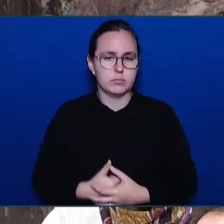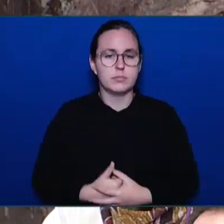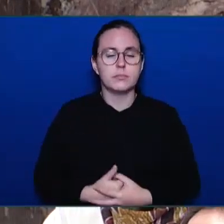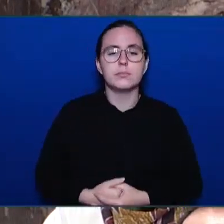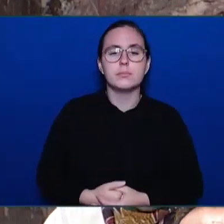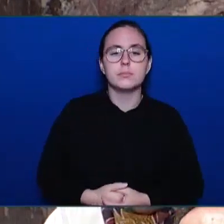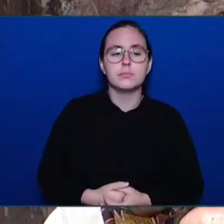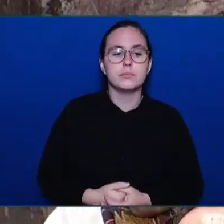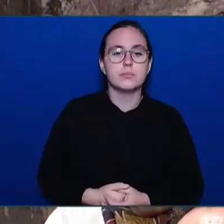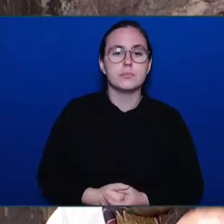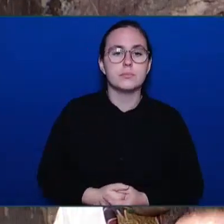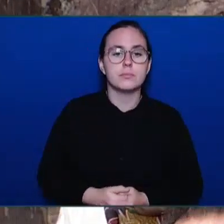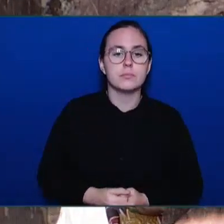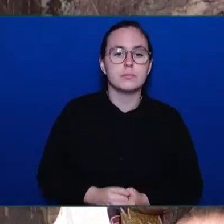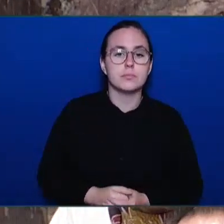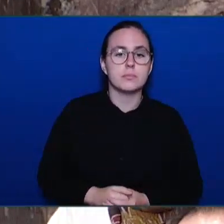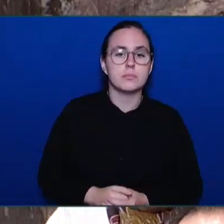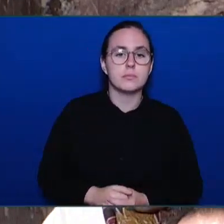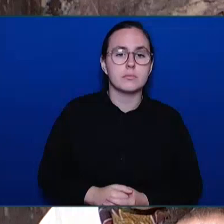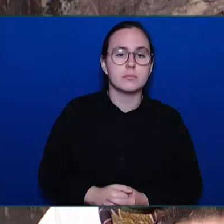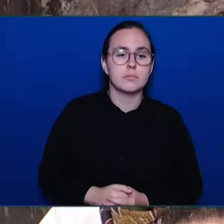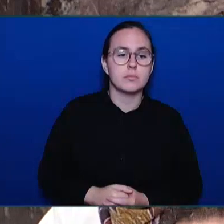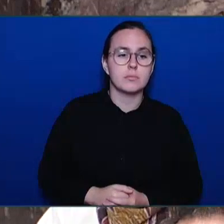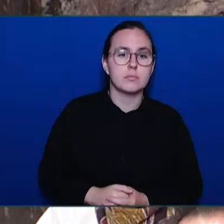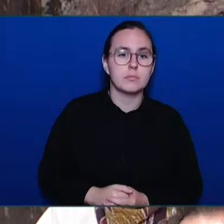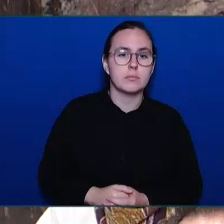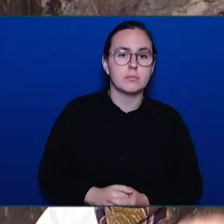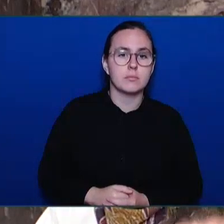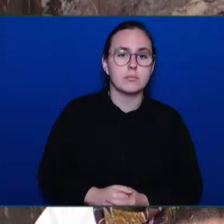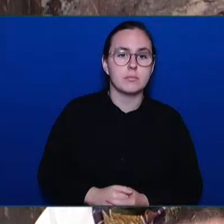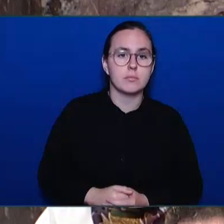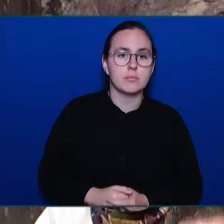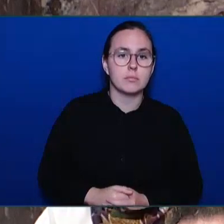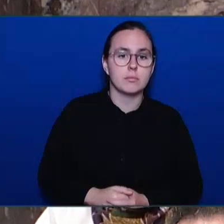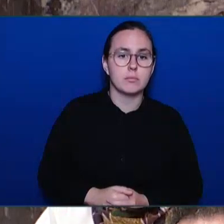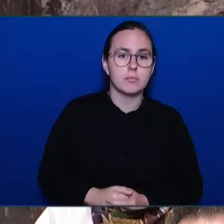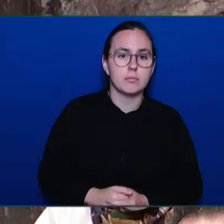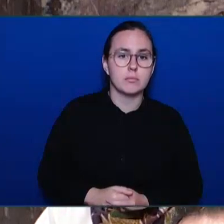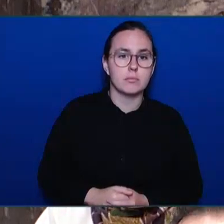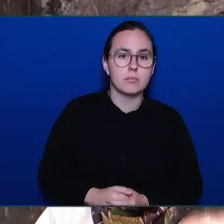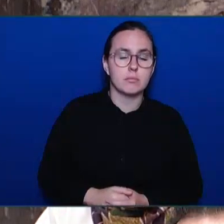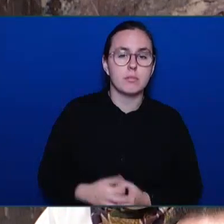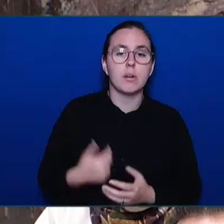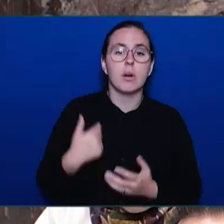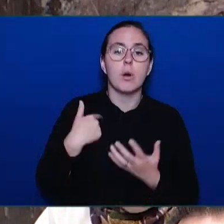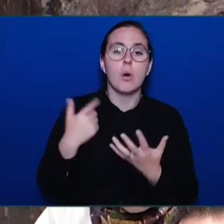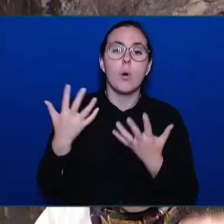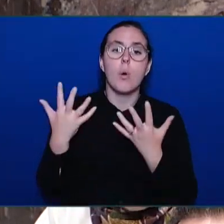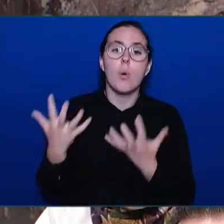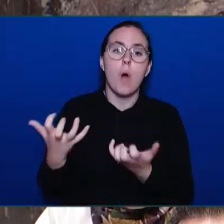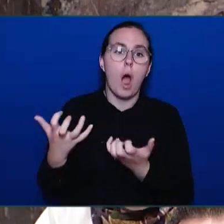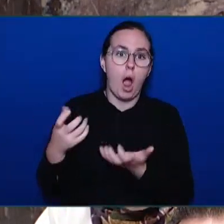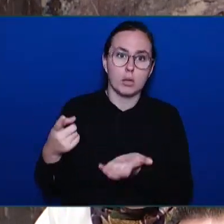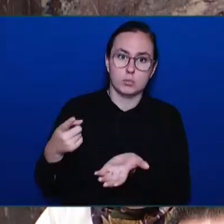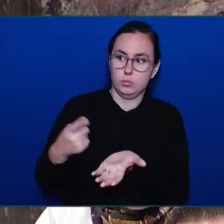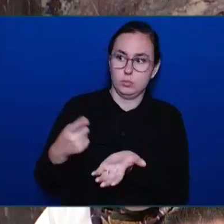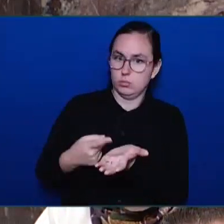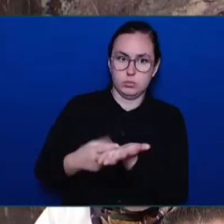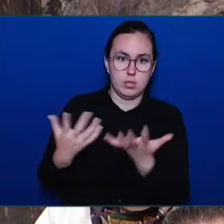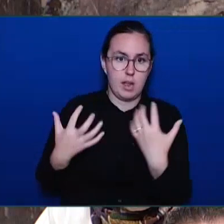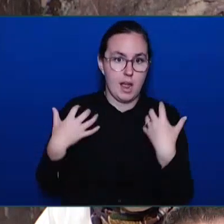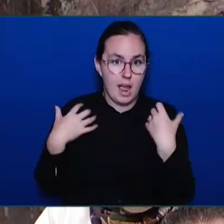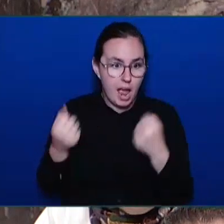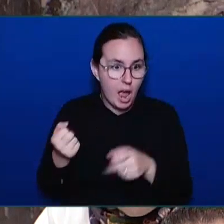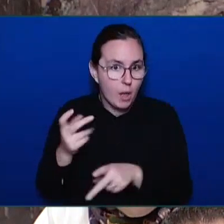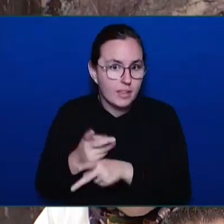Discussion about the healthcare crisis, the housing crisis, the affordability crisis. anything other than a two-clause bill. So